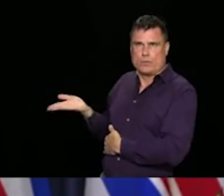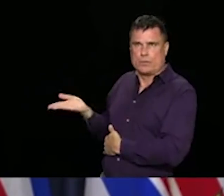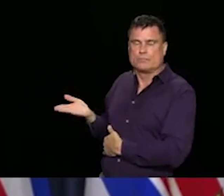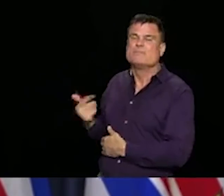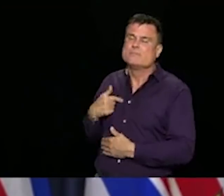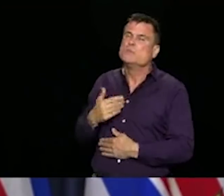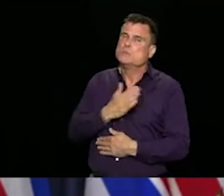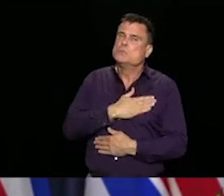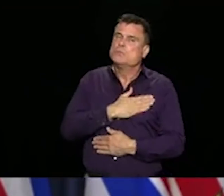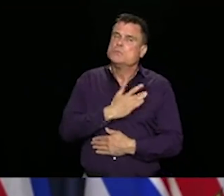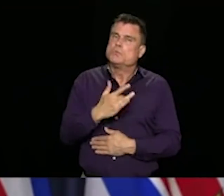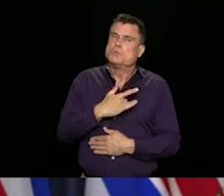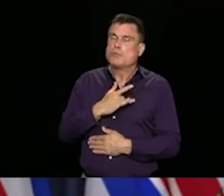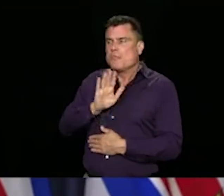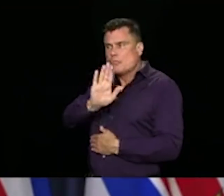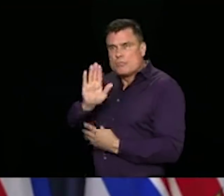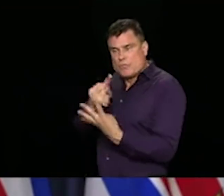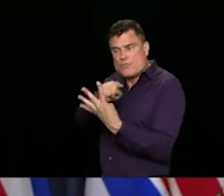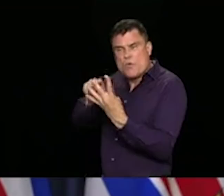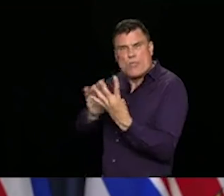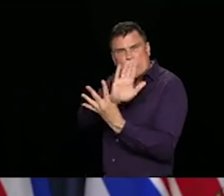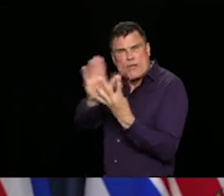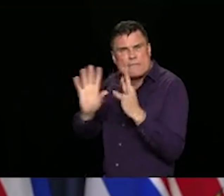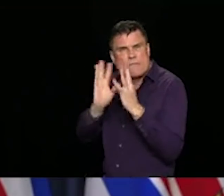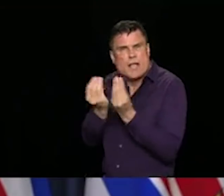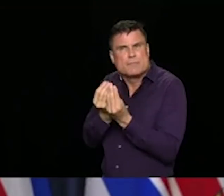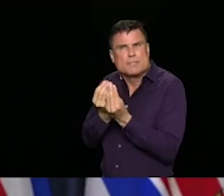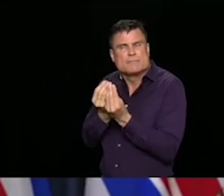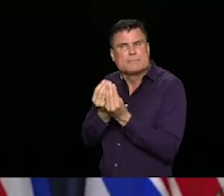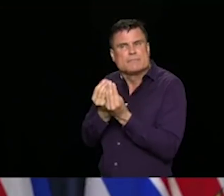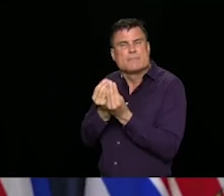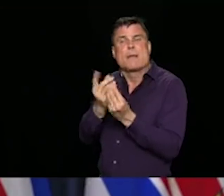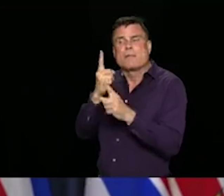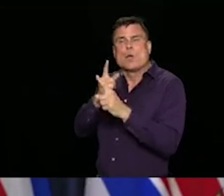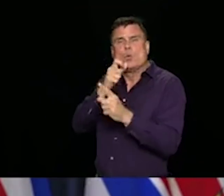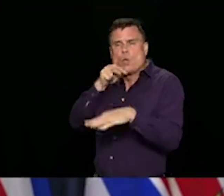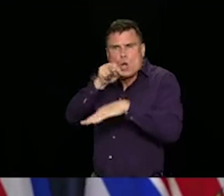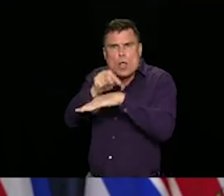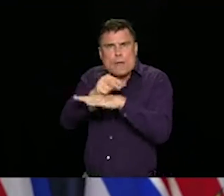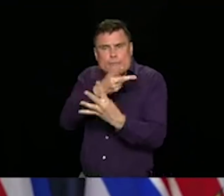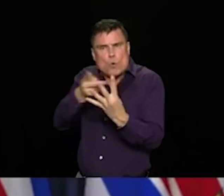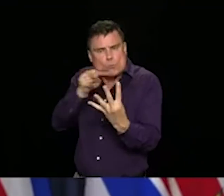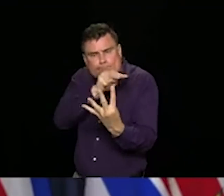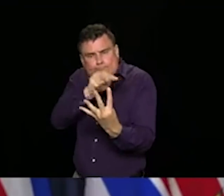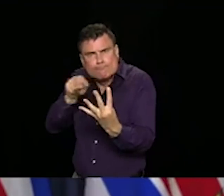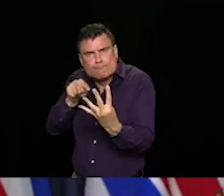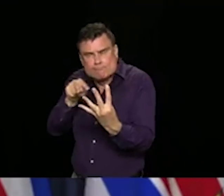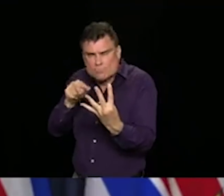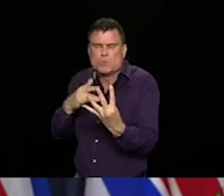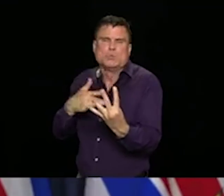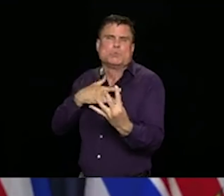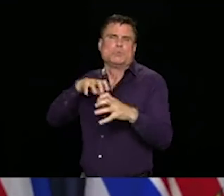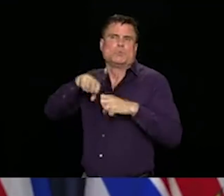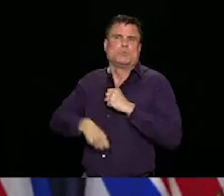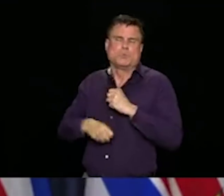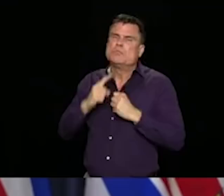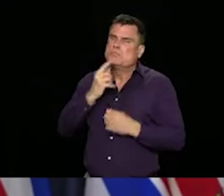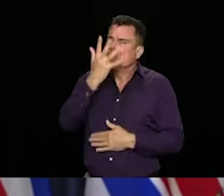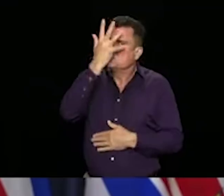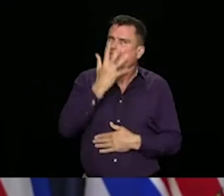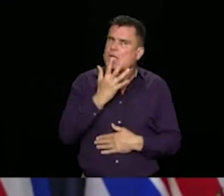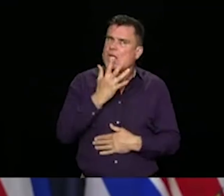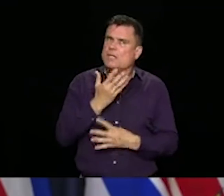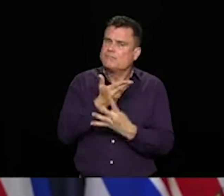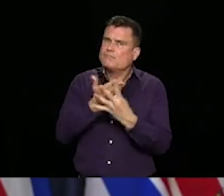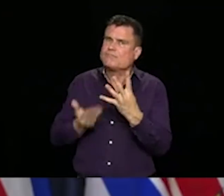today. And we want to express our condolences and our understanding of their sorrow. This is a very, very difficult